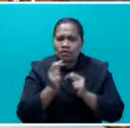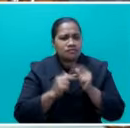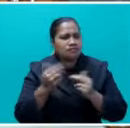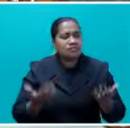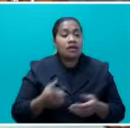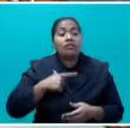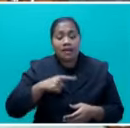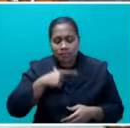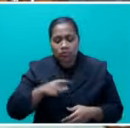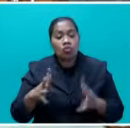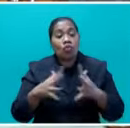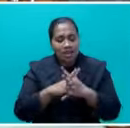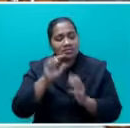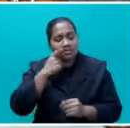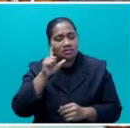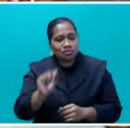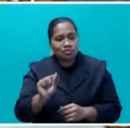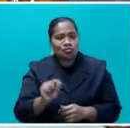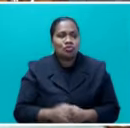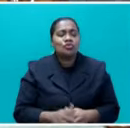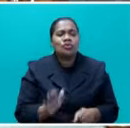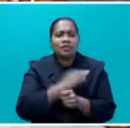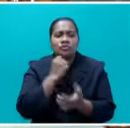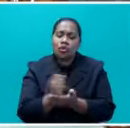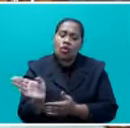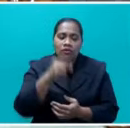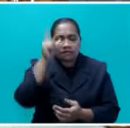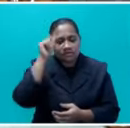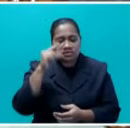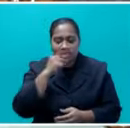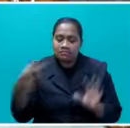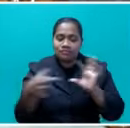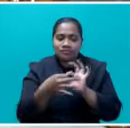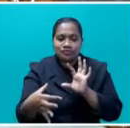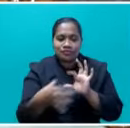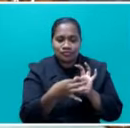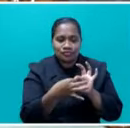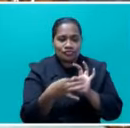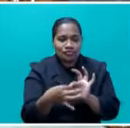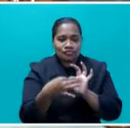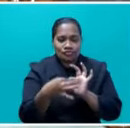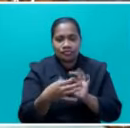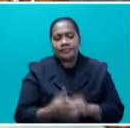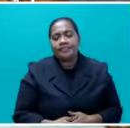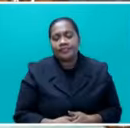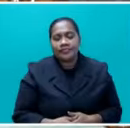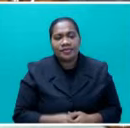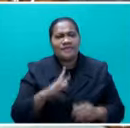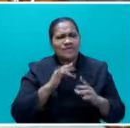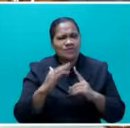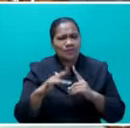Walesi will do that because our objective to ensure every Fijian gets connectivity. The staggered approach of the switchover is to also ensure that